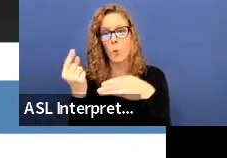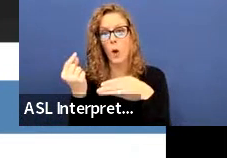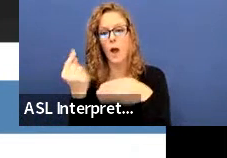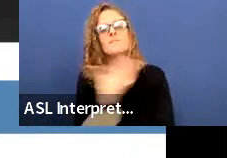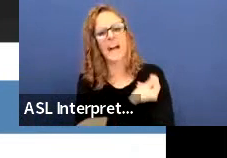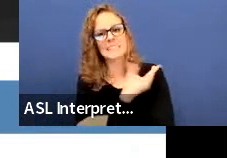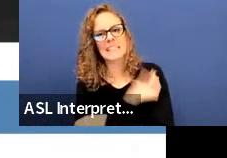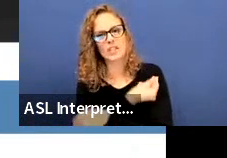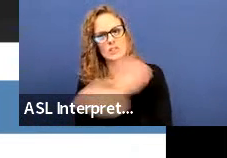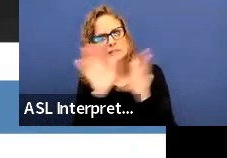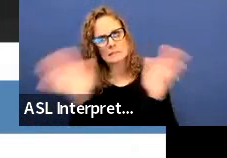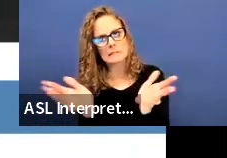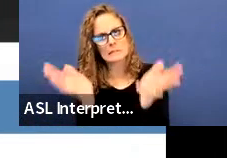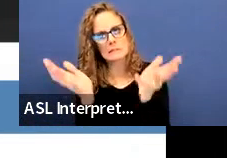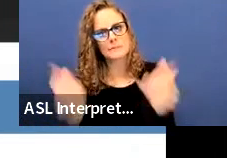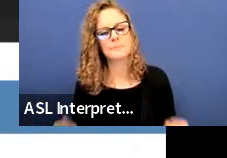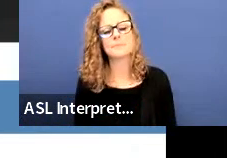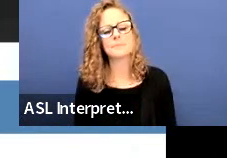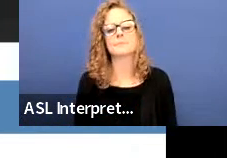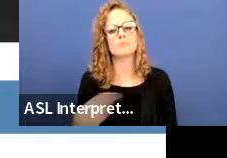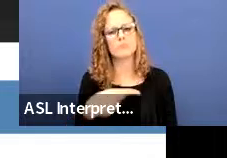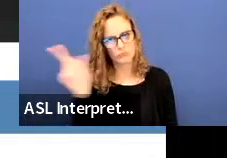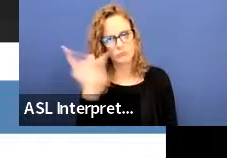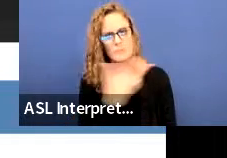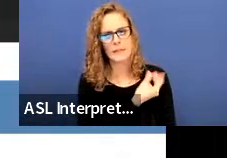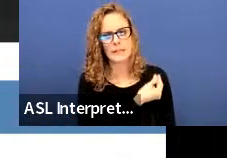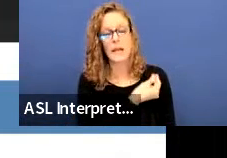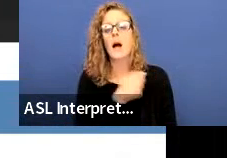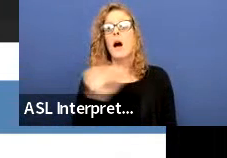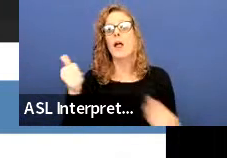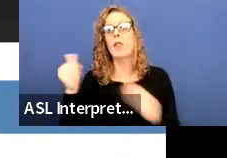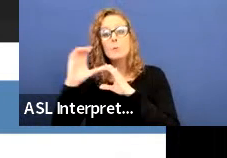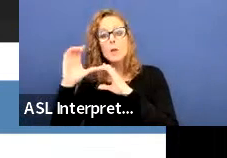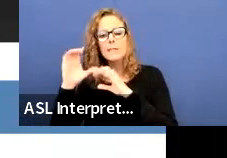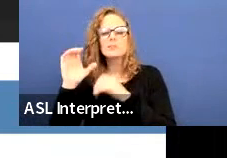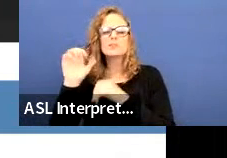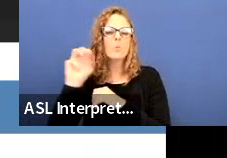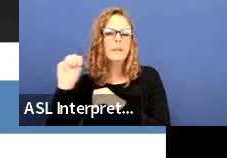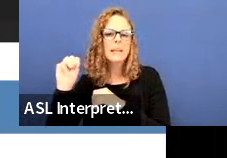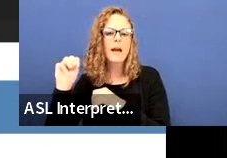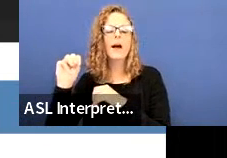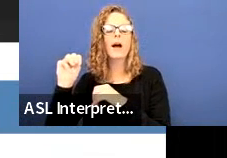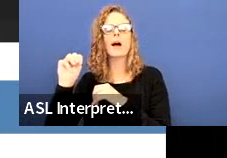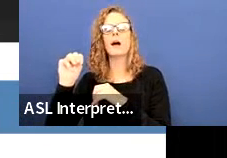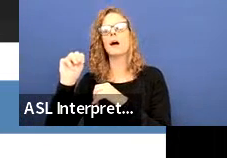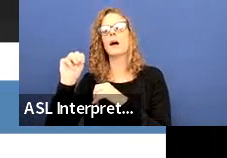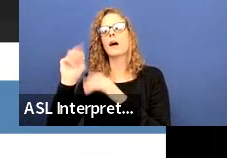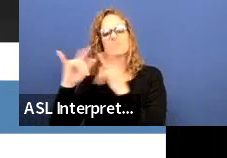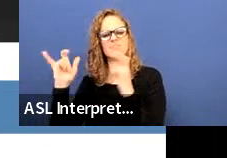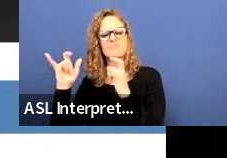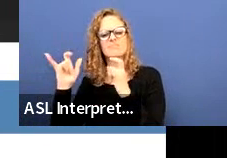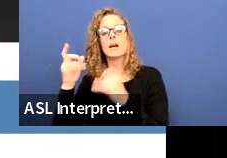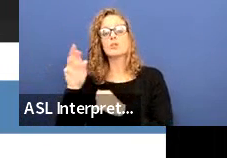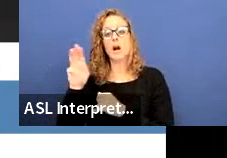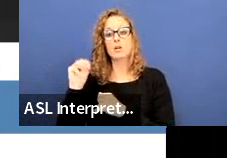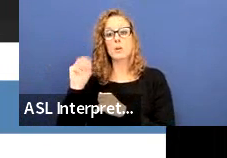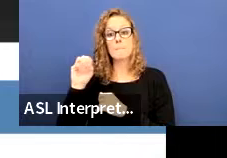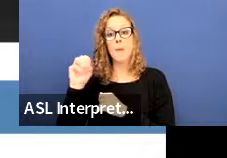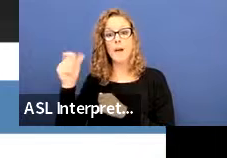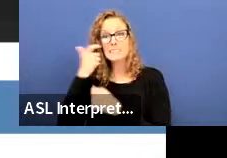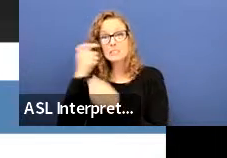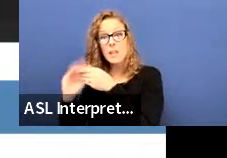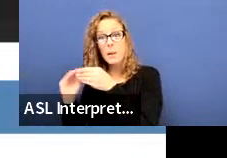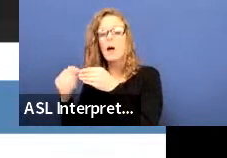So in our other communications and social media streams, we are talking about some of those things that Dr. Moss spoke